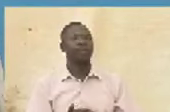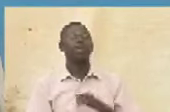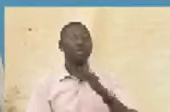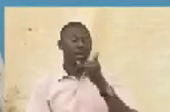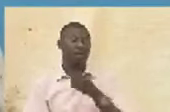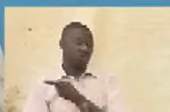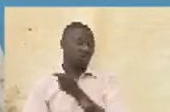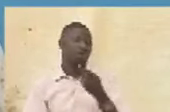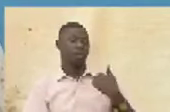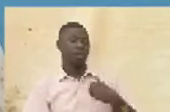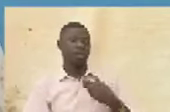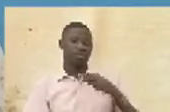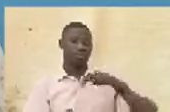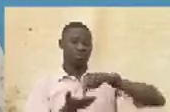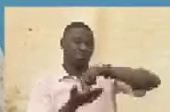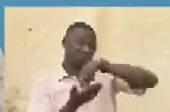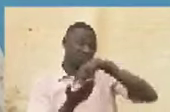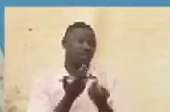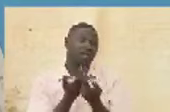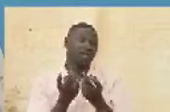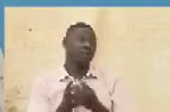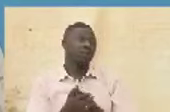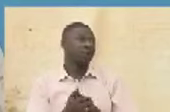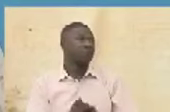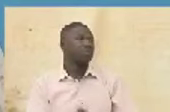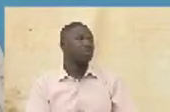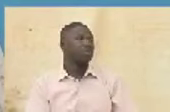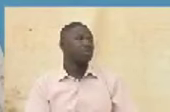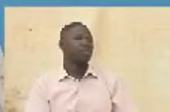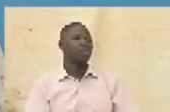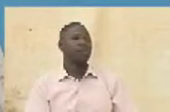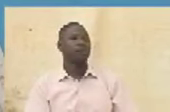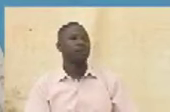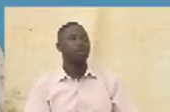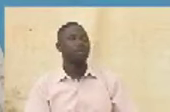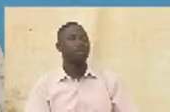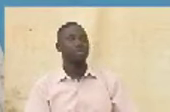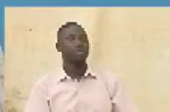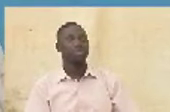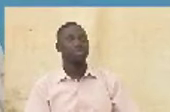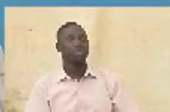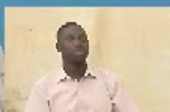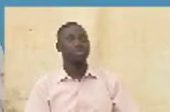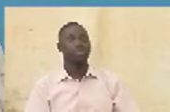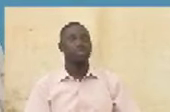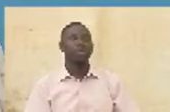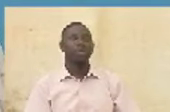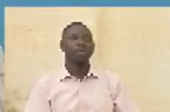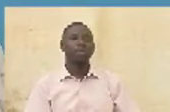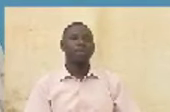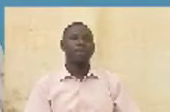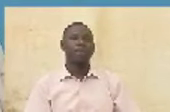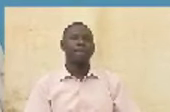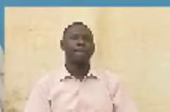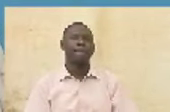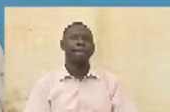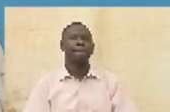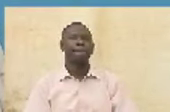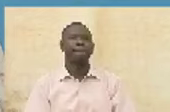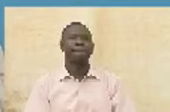those people whose feet were kicked under them. Ni eboro min nan koloto ifinti tanam menu ka boy cemento